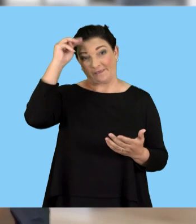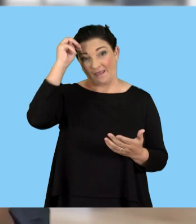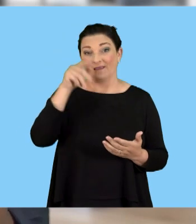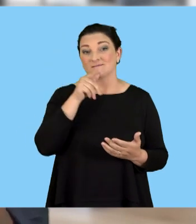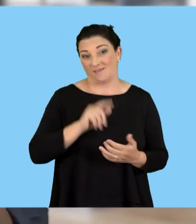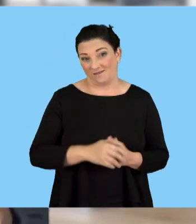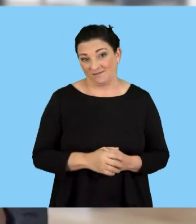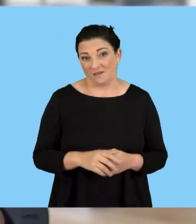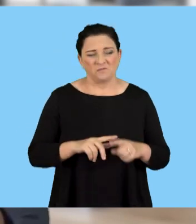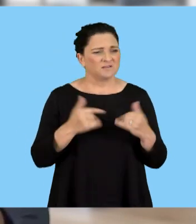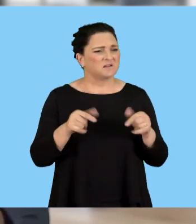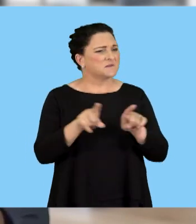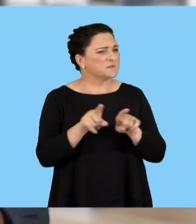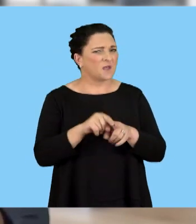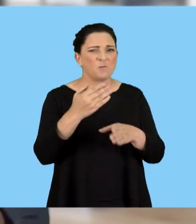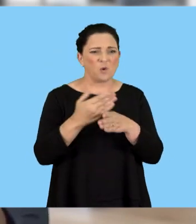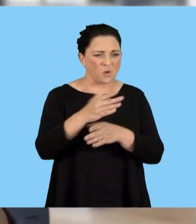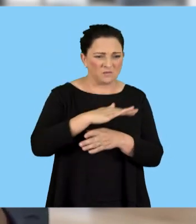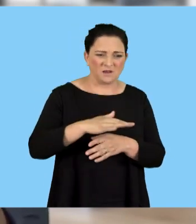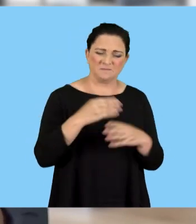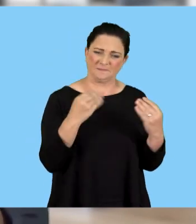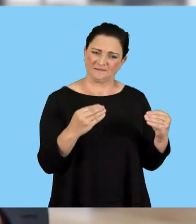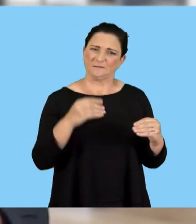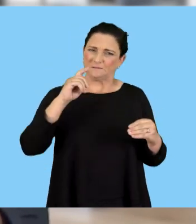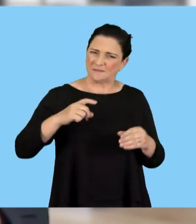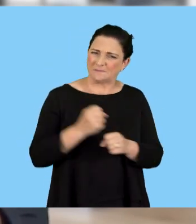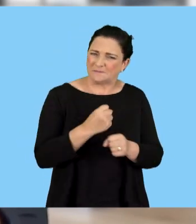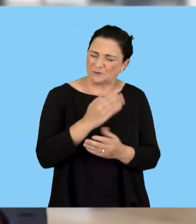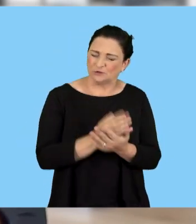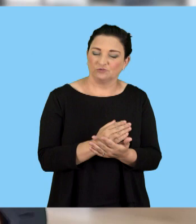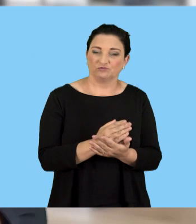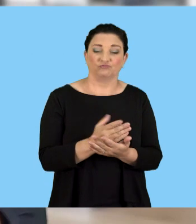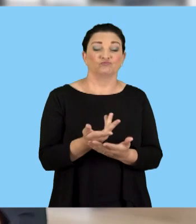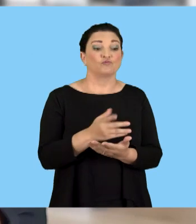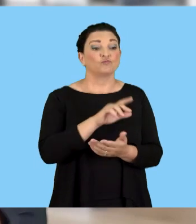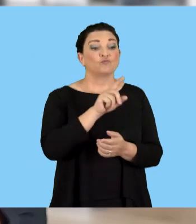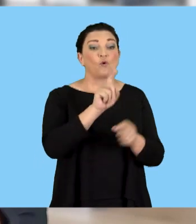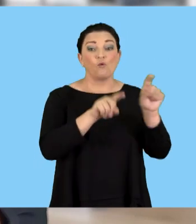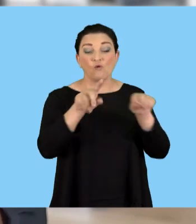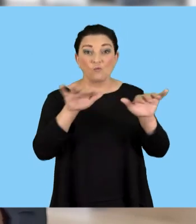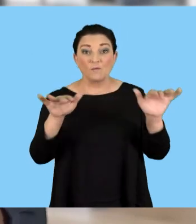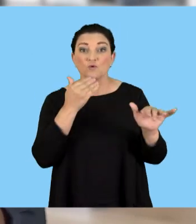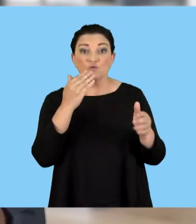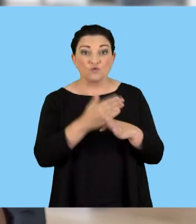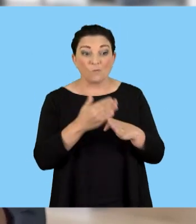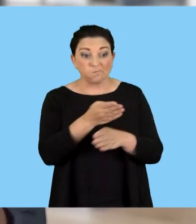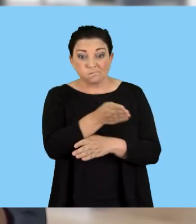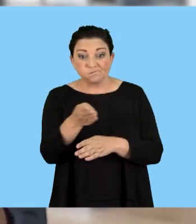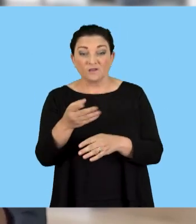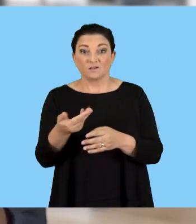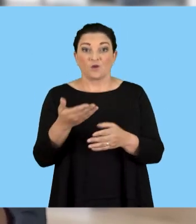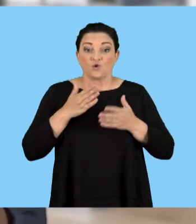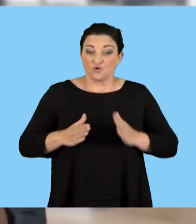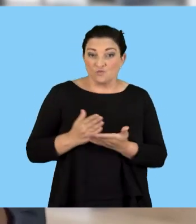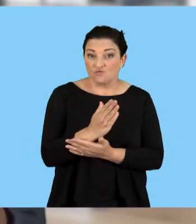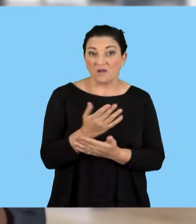to say, even in the workplace, businesses should ensure that they do not deny their employees their human